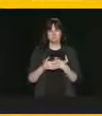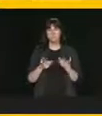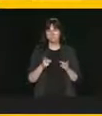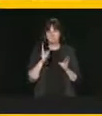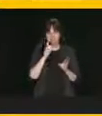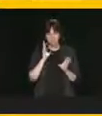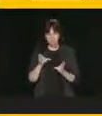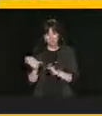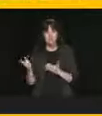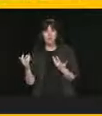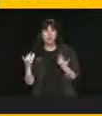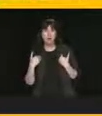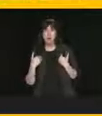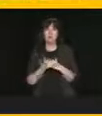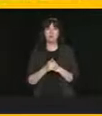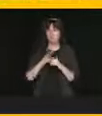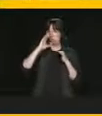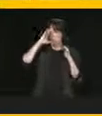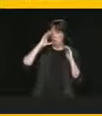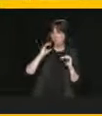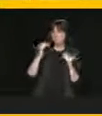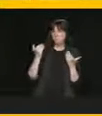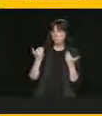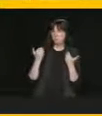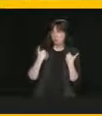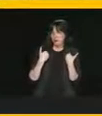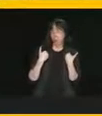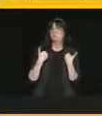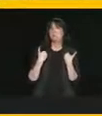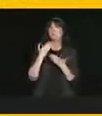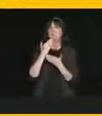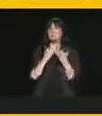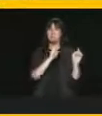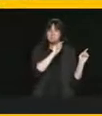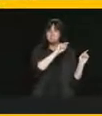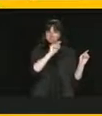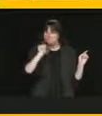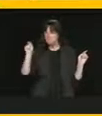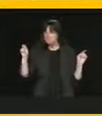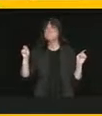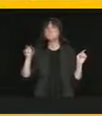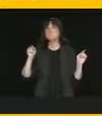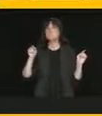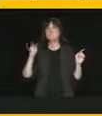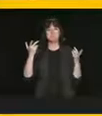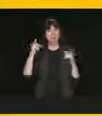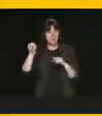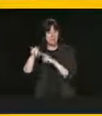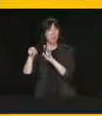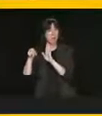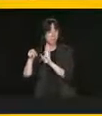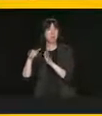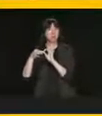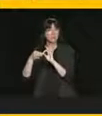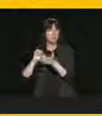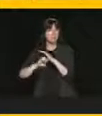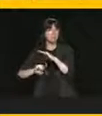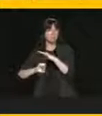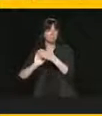there are hopes that we're going to be able to see certain parts of the country take steps, including Quebec, around elementary